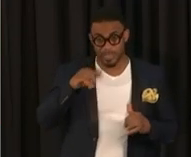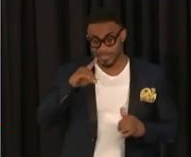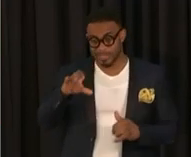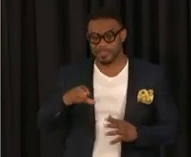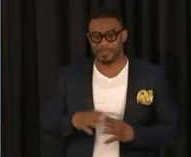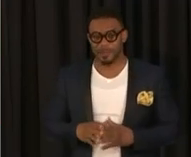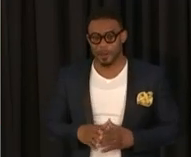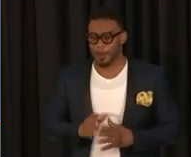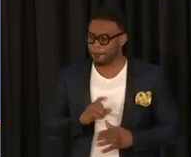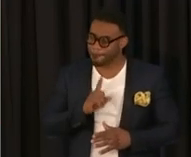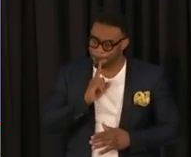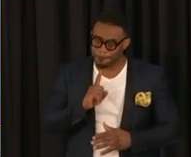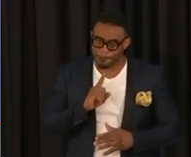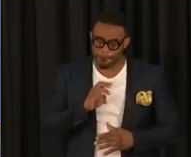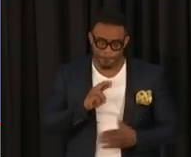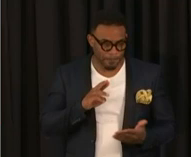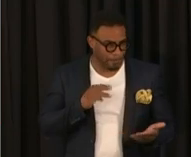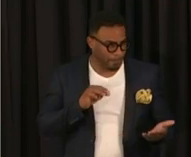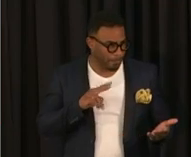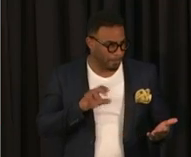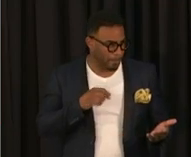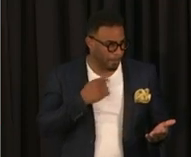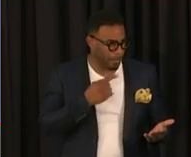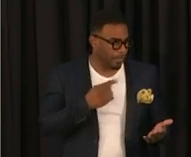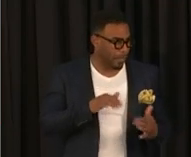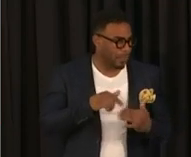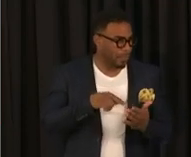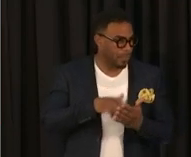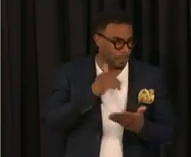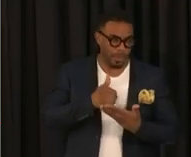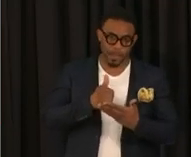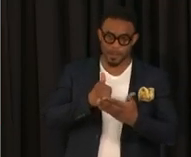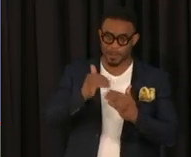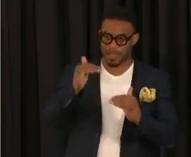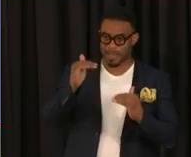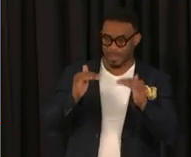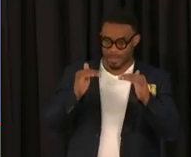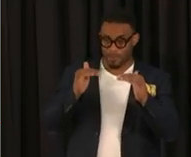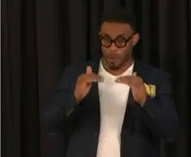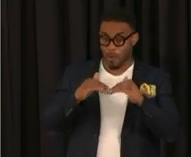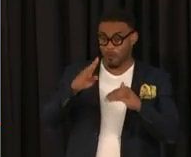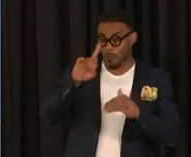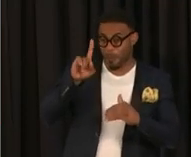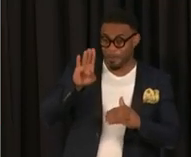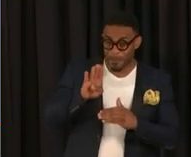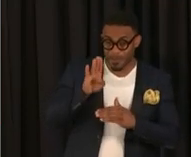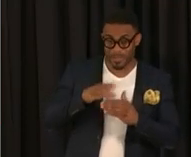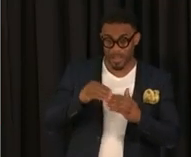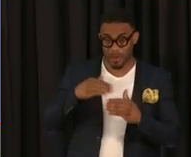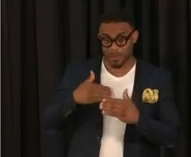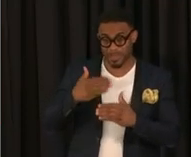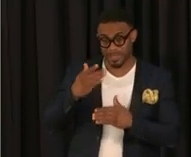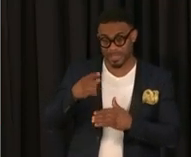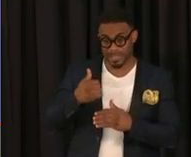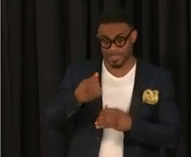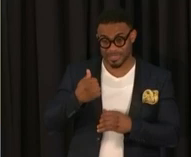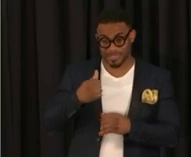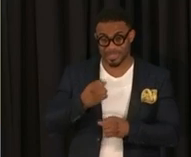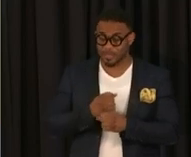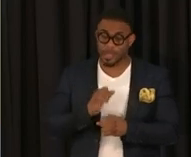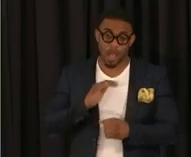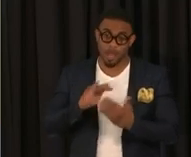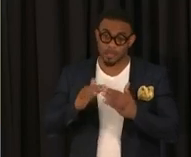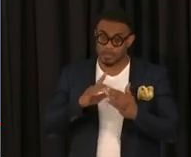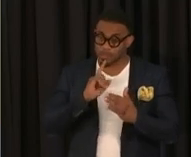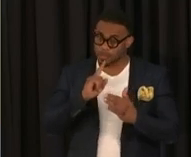District of Columbia that, as I'm sure Mr. Hobson can tell you, how this will help leverage over $1 billion within the next 10 years.